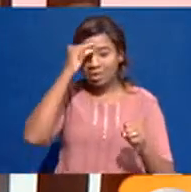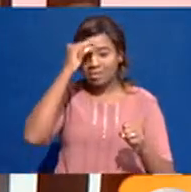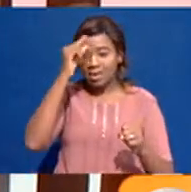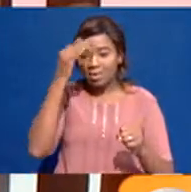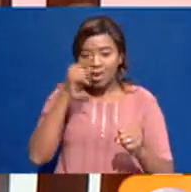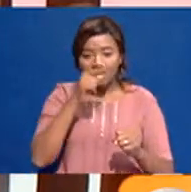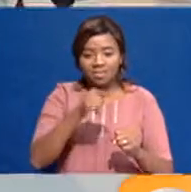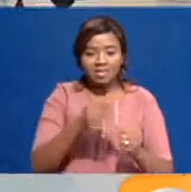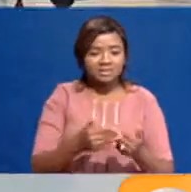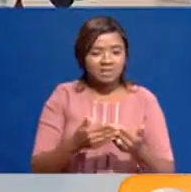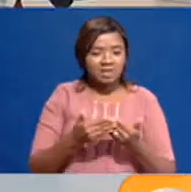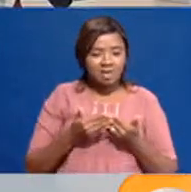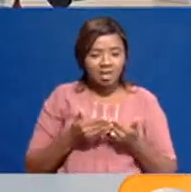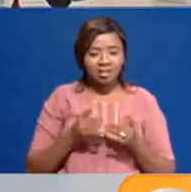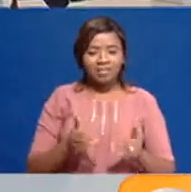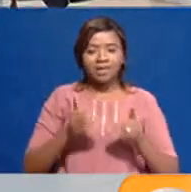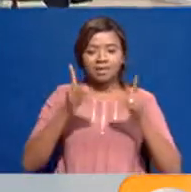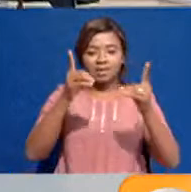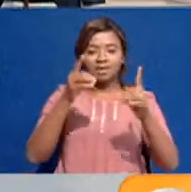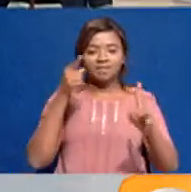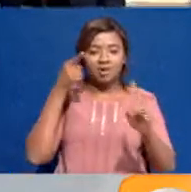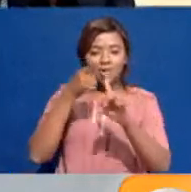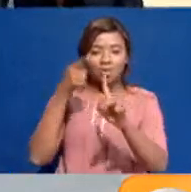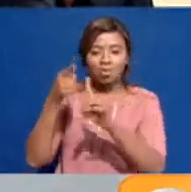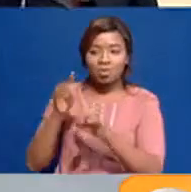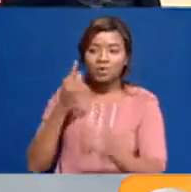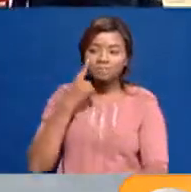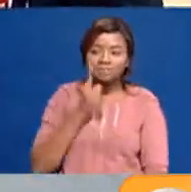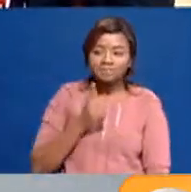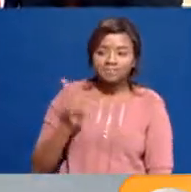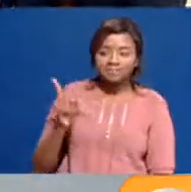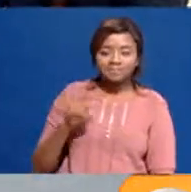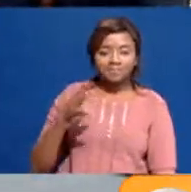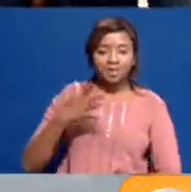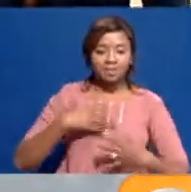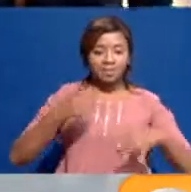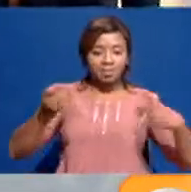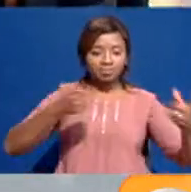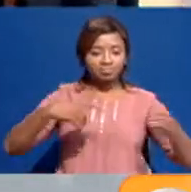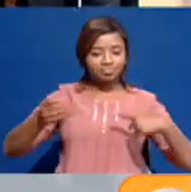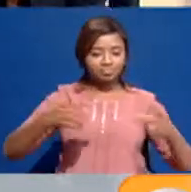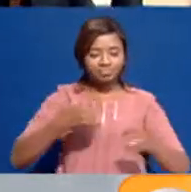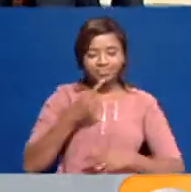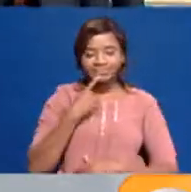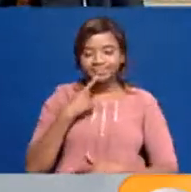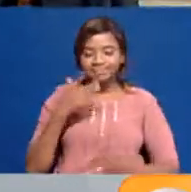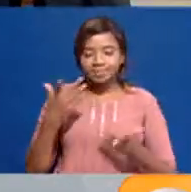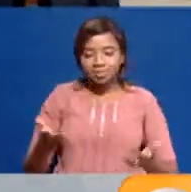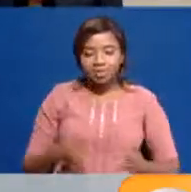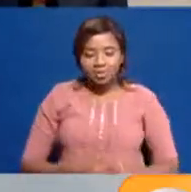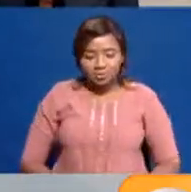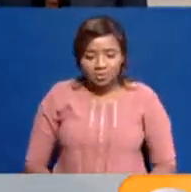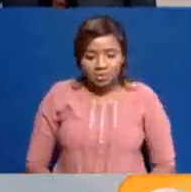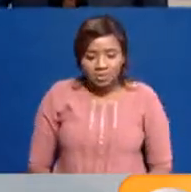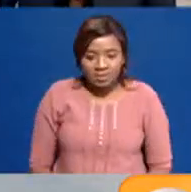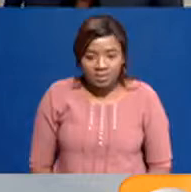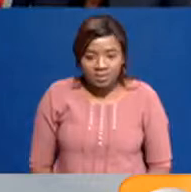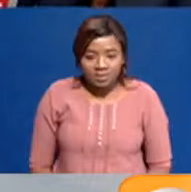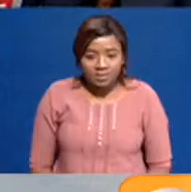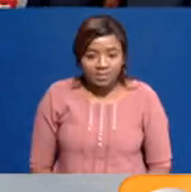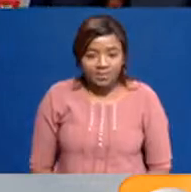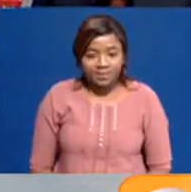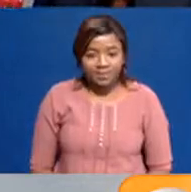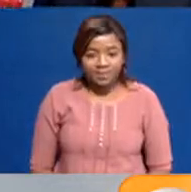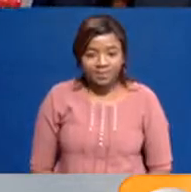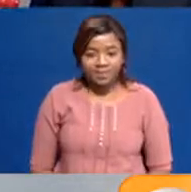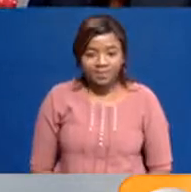delivers. Absolutely. Yes. It delivers. Gentlemen, let's go to the magic wall. Lots of reactions from today's interview. Lots and lots of reactions. Let's